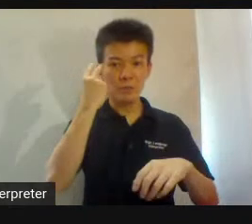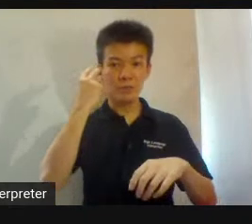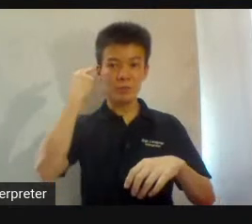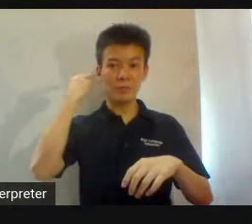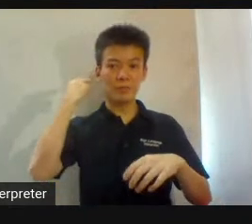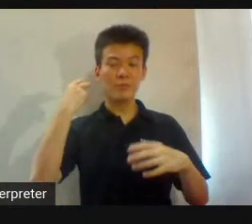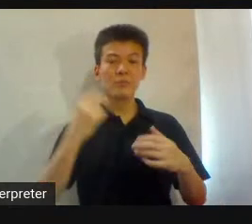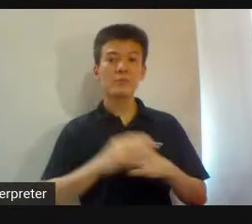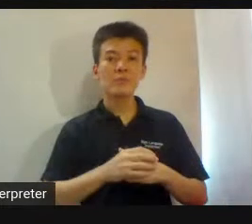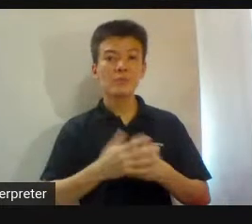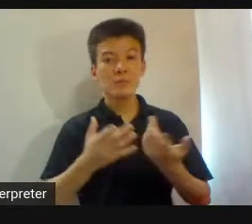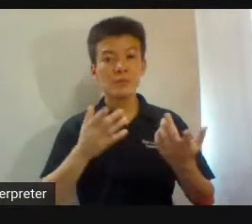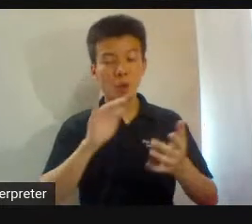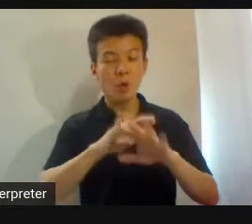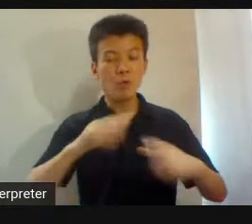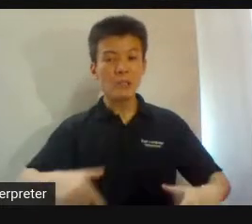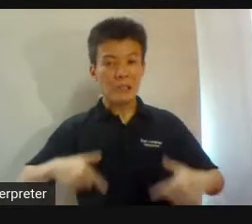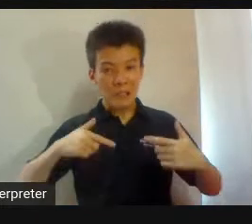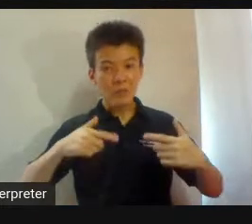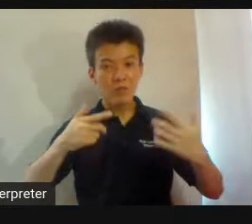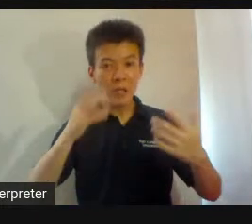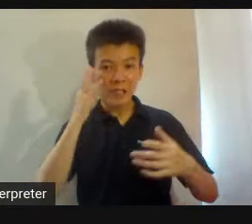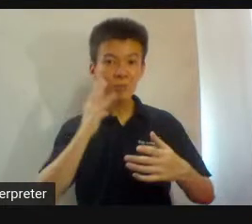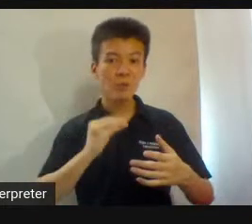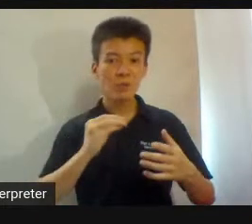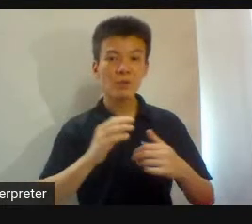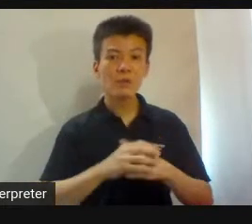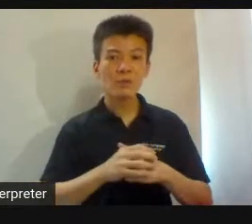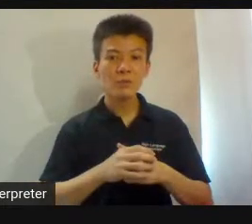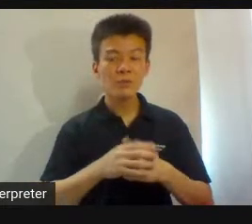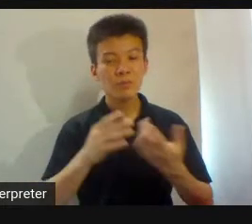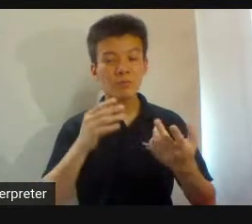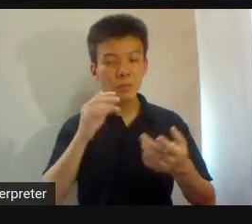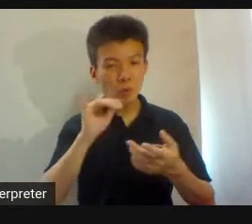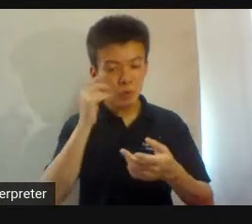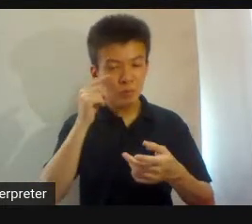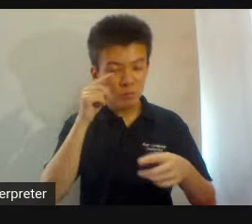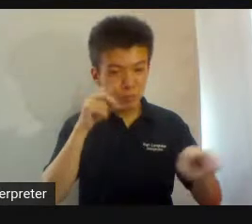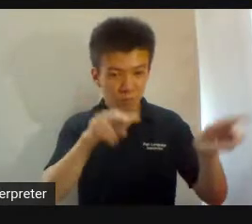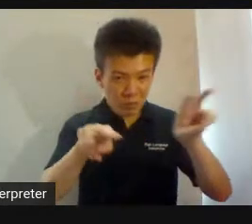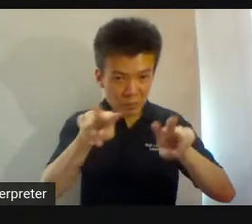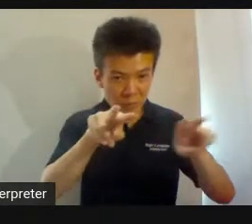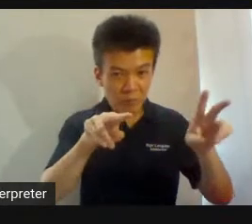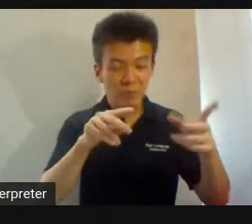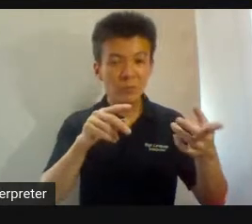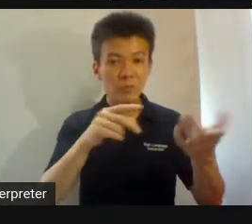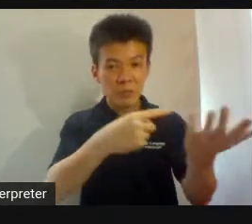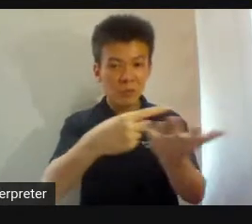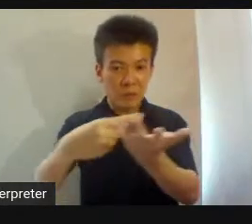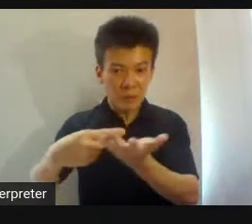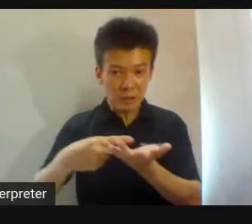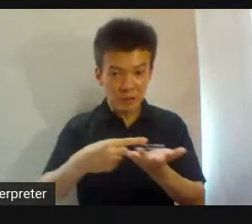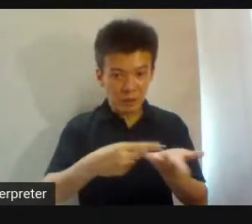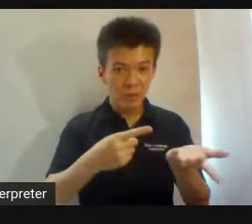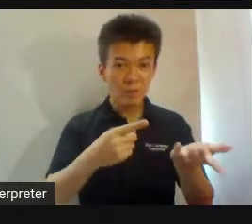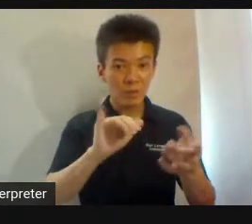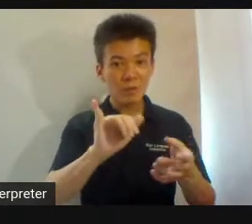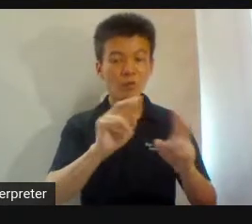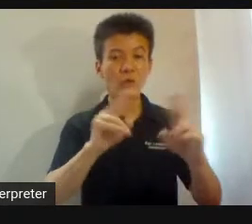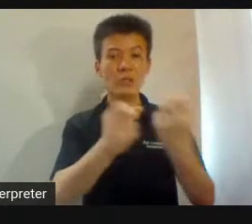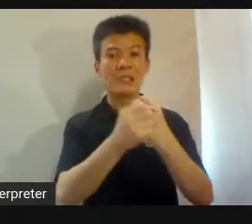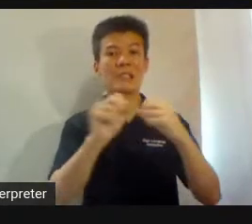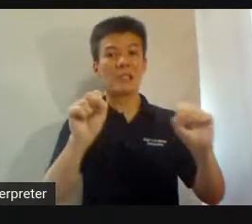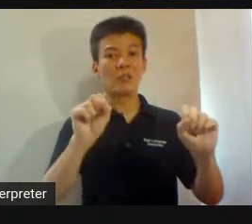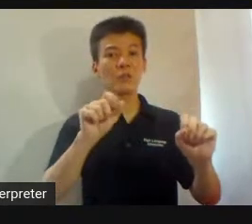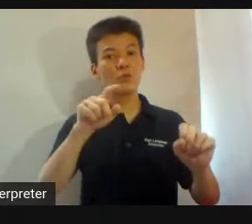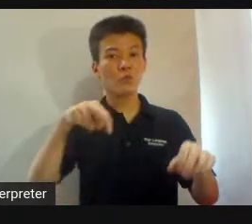know, lived experiences and actually scrutinize it and discuss it. And it's very safe. At the end of the day, we